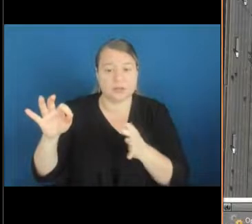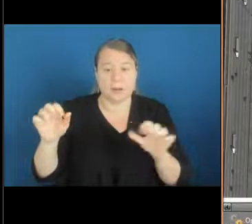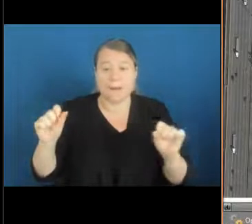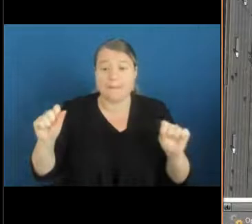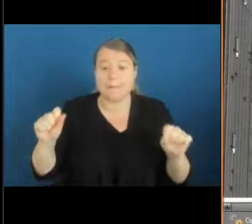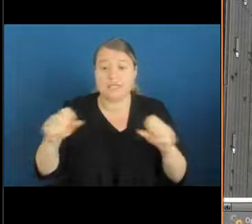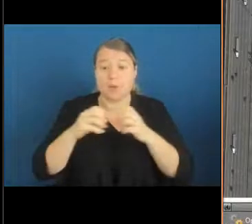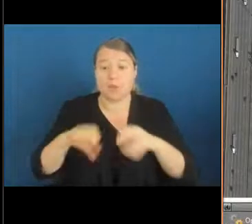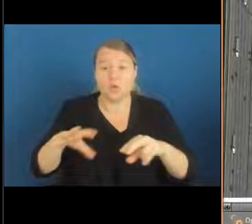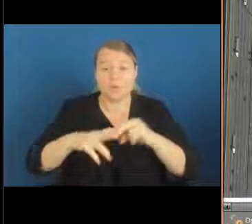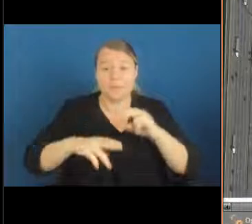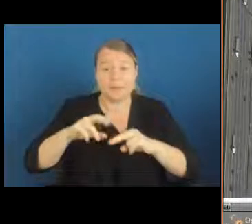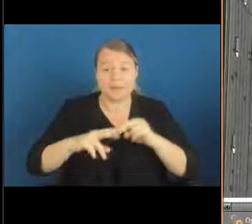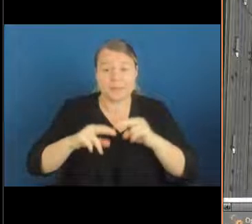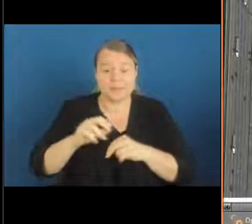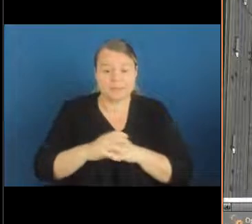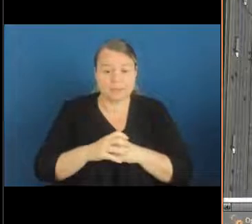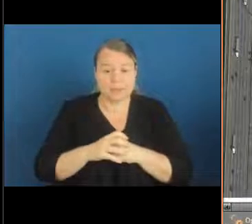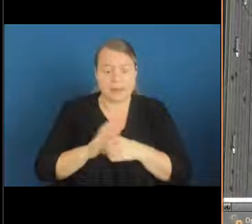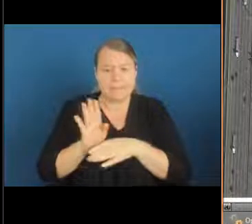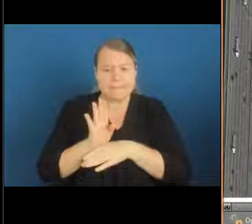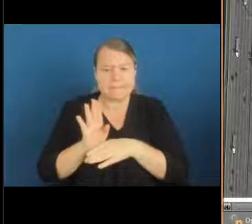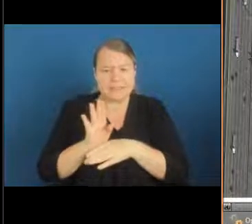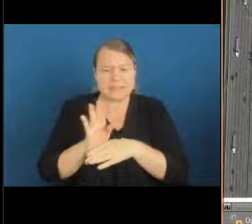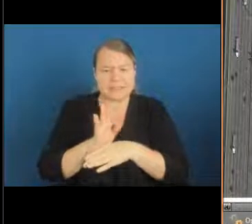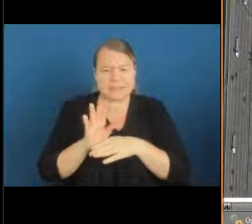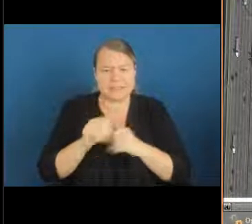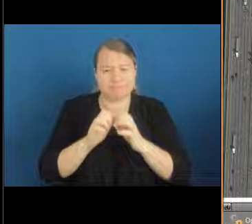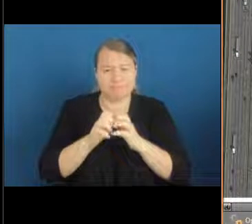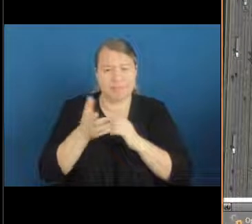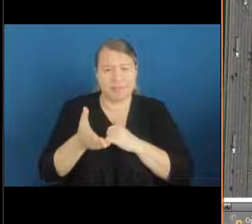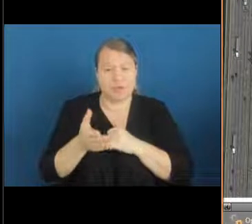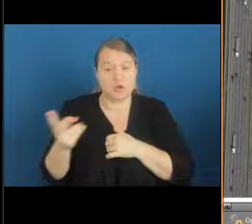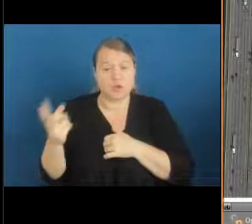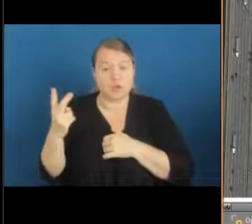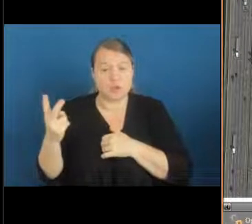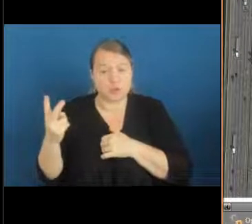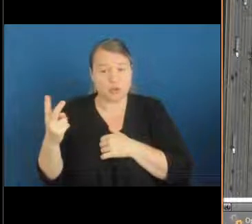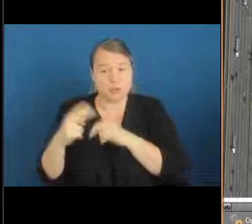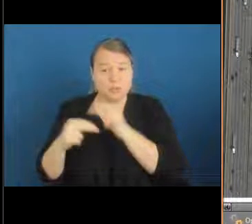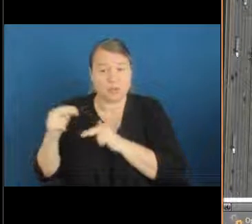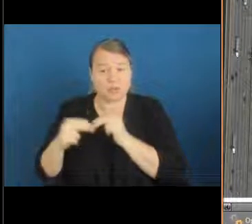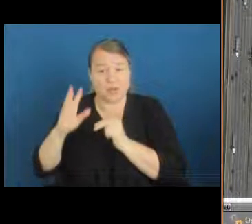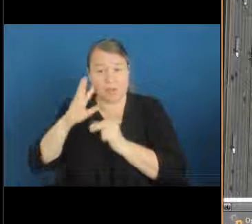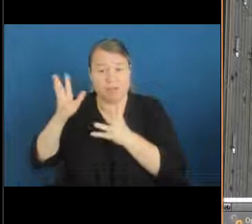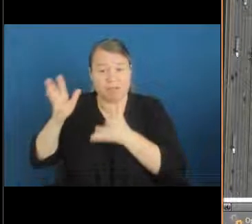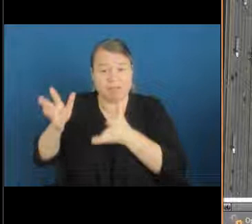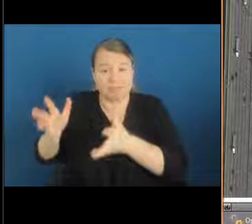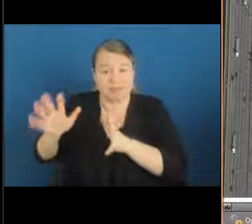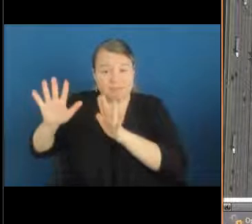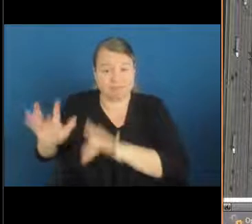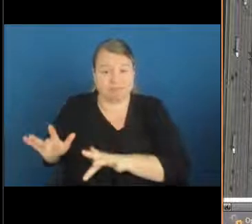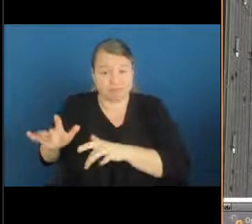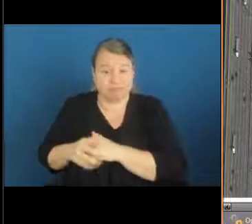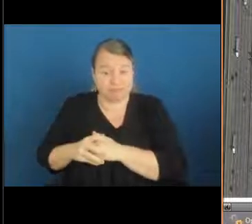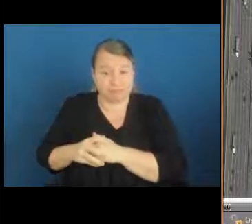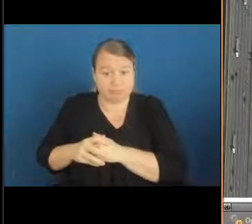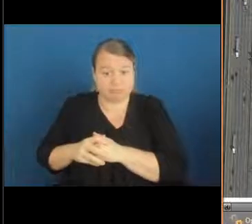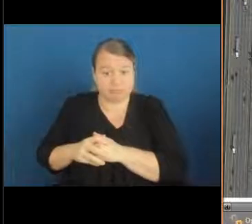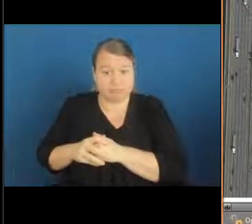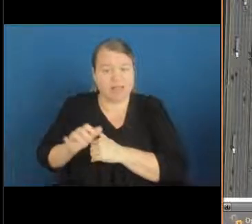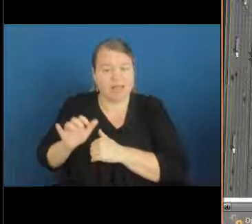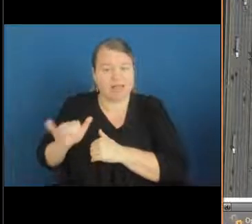with business and leaving 2 abandoned buildings. I believe that's a comment. Can you confirm that,